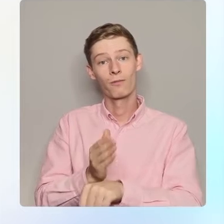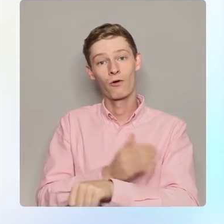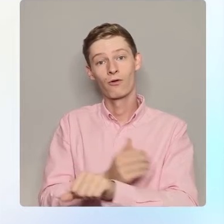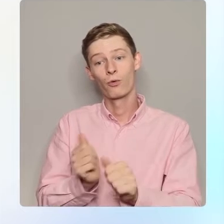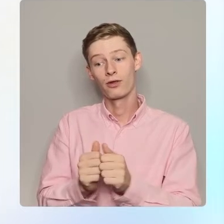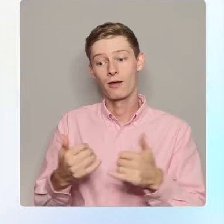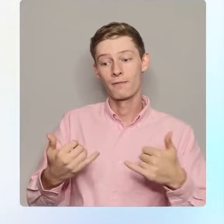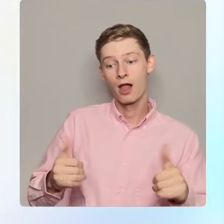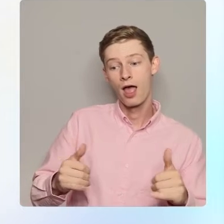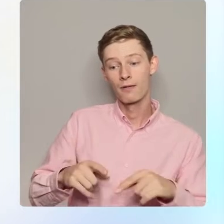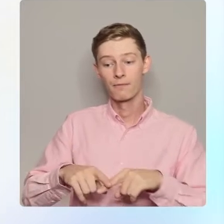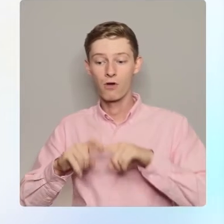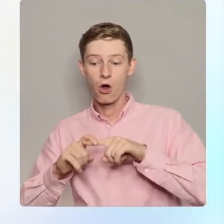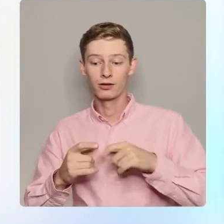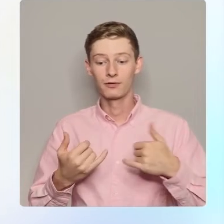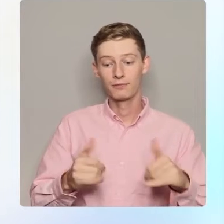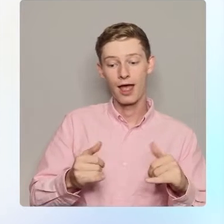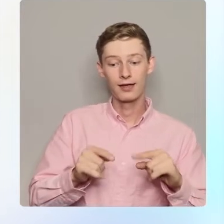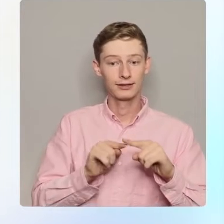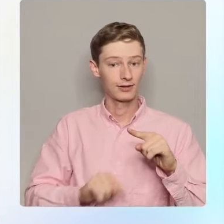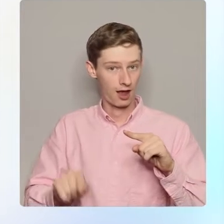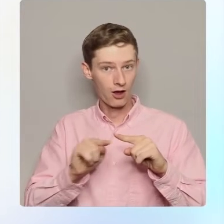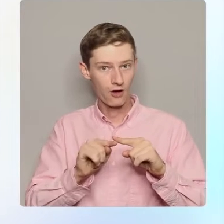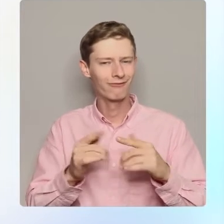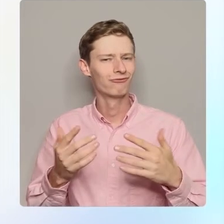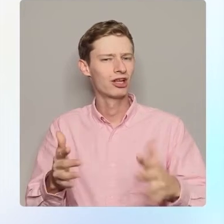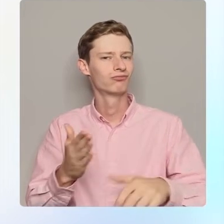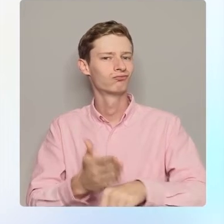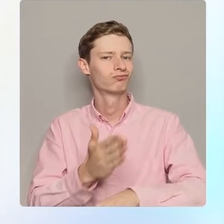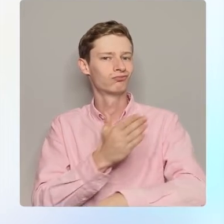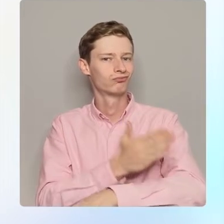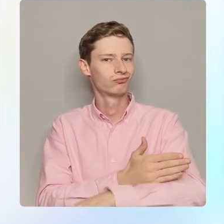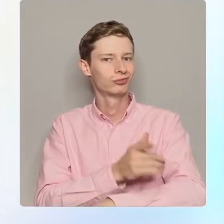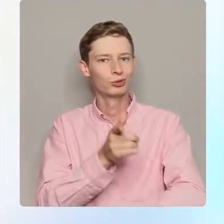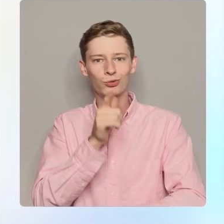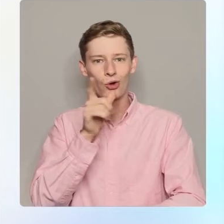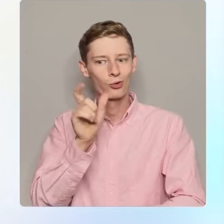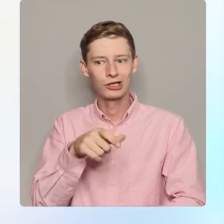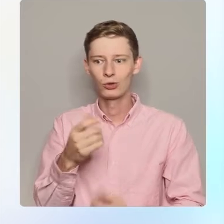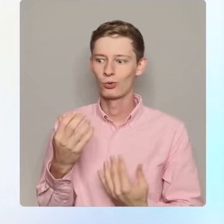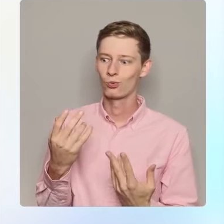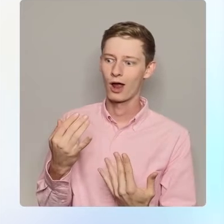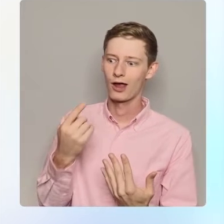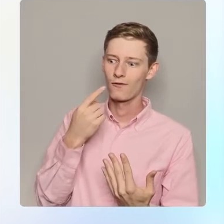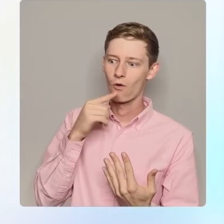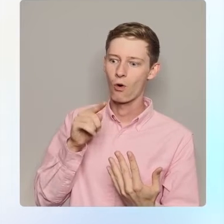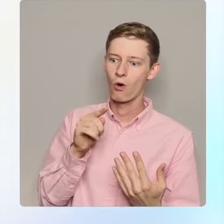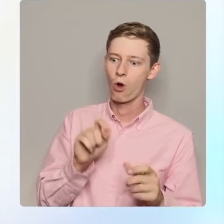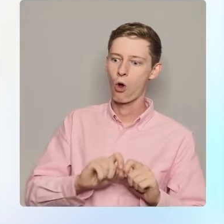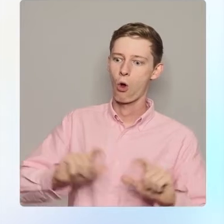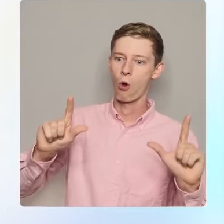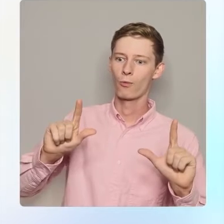which is now much more stable, giving you a more reliable testing experience.